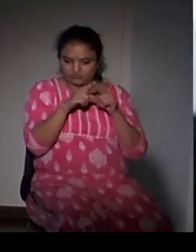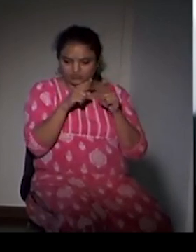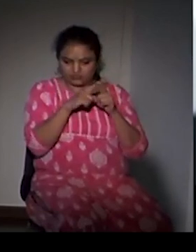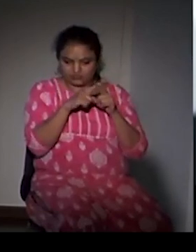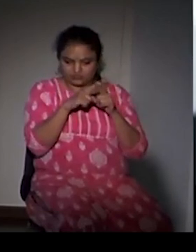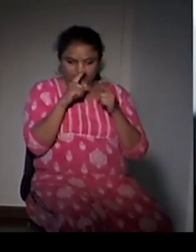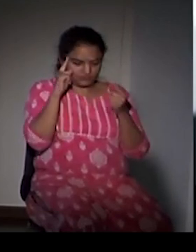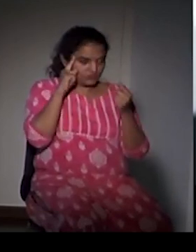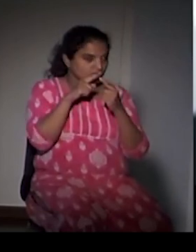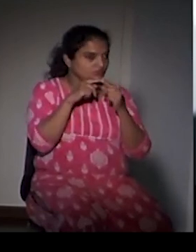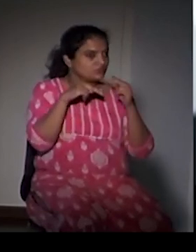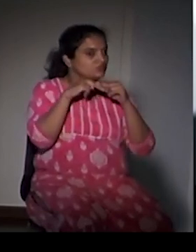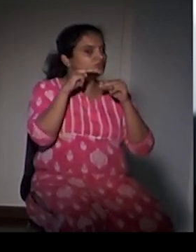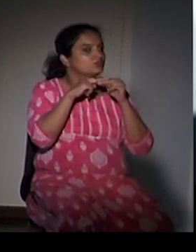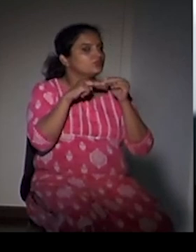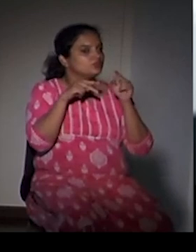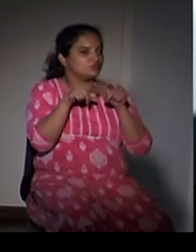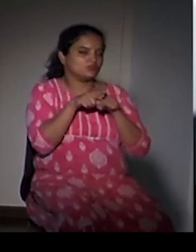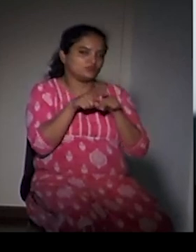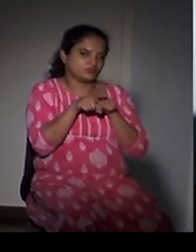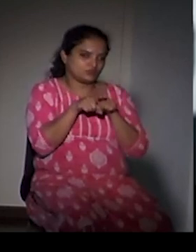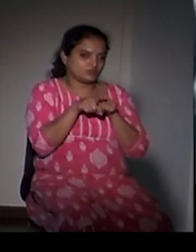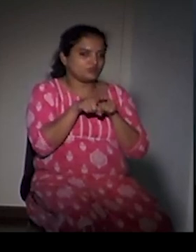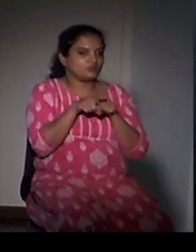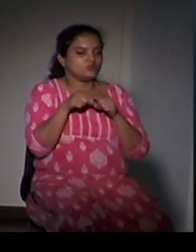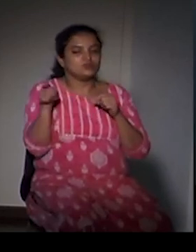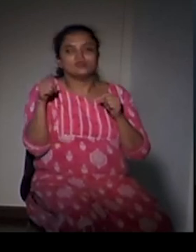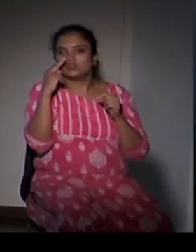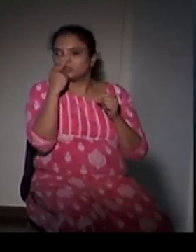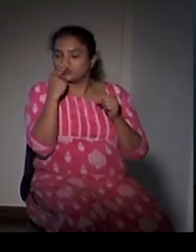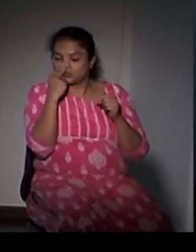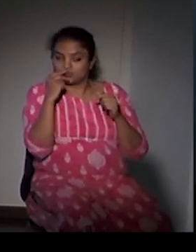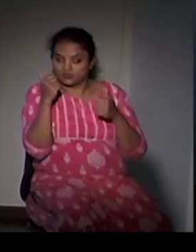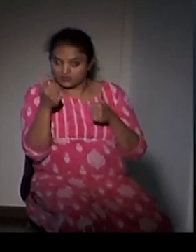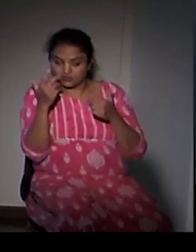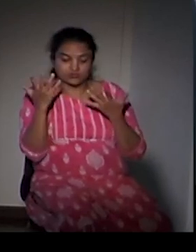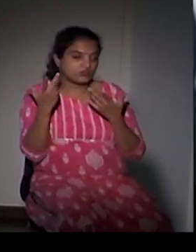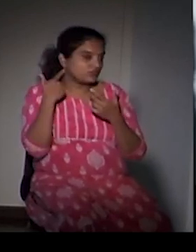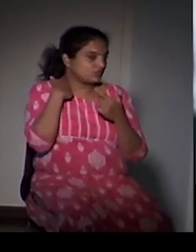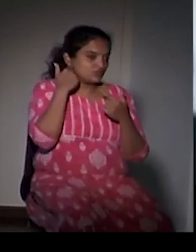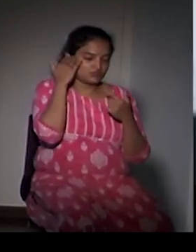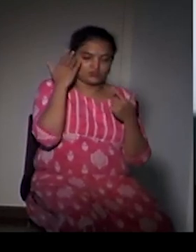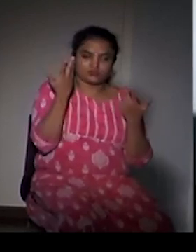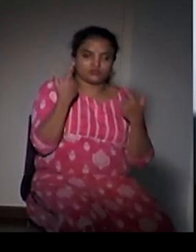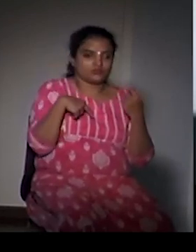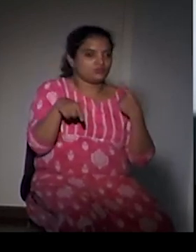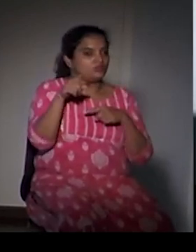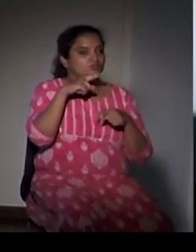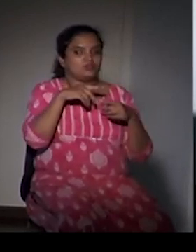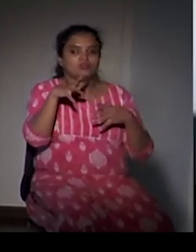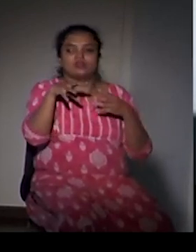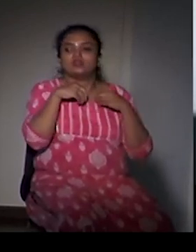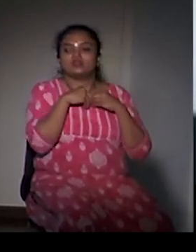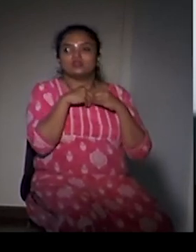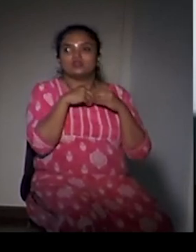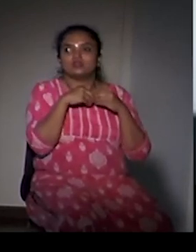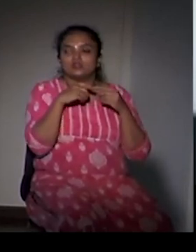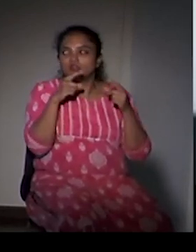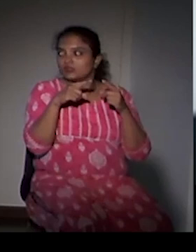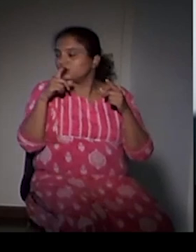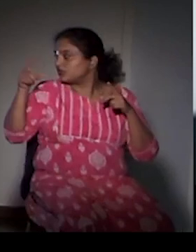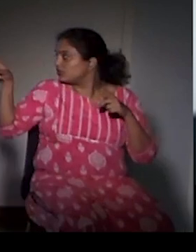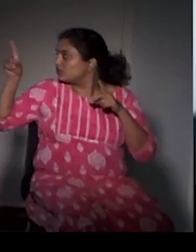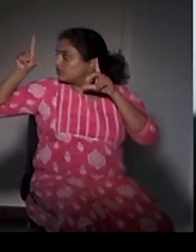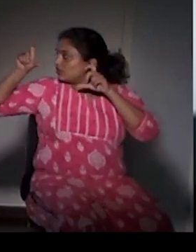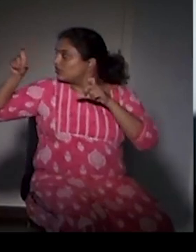the tomb of Ali Mir Tijara in Hansi in Haryana. And this photograph was